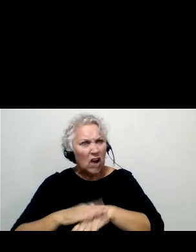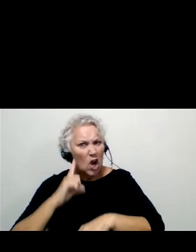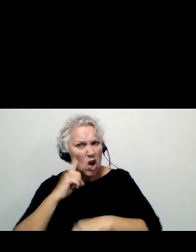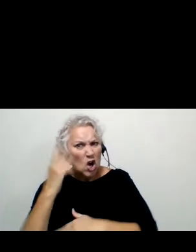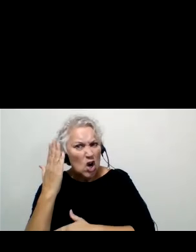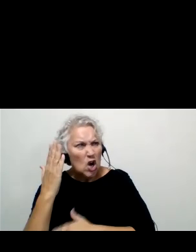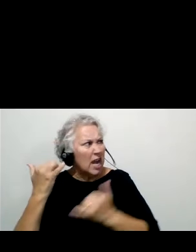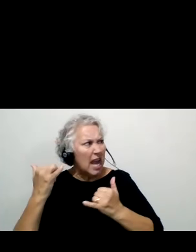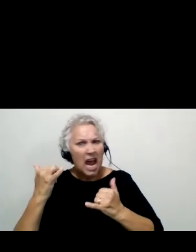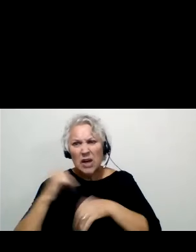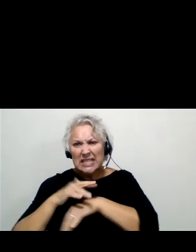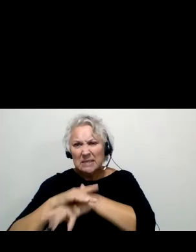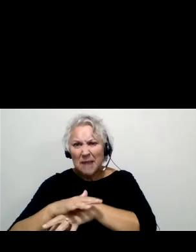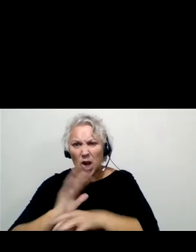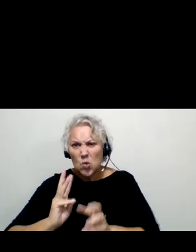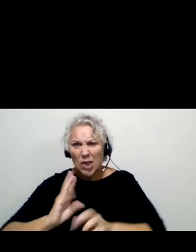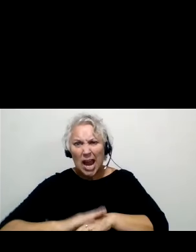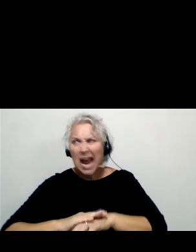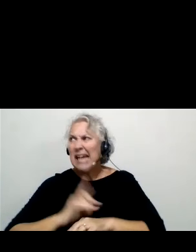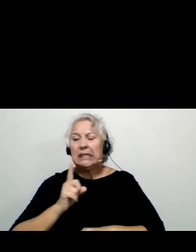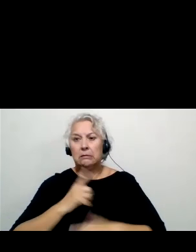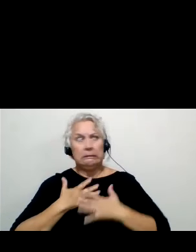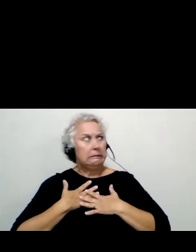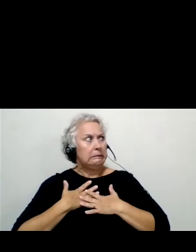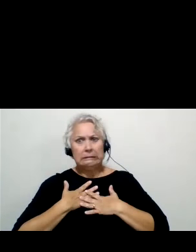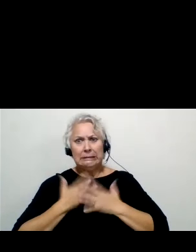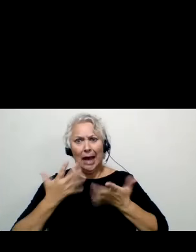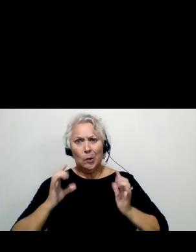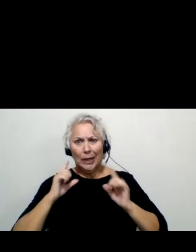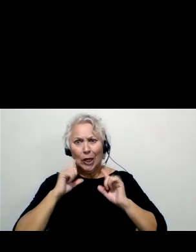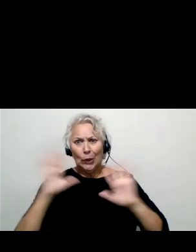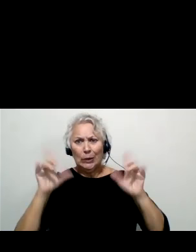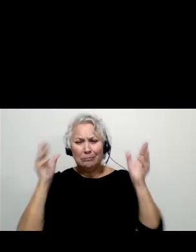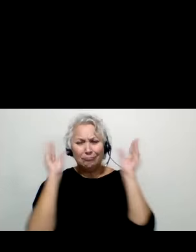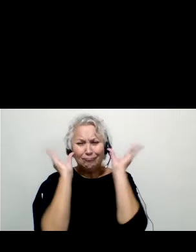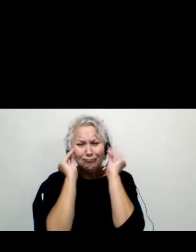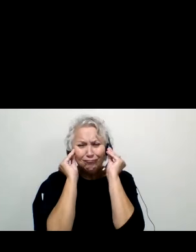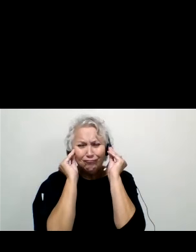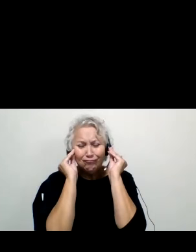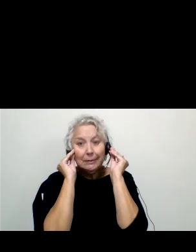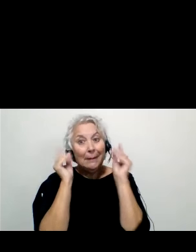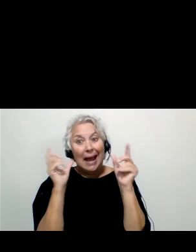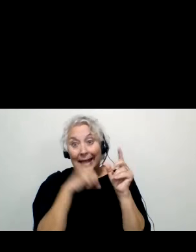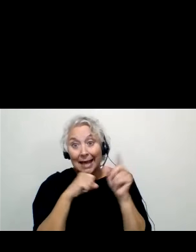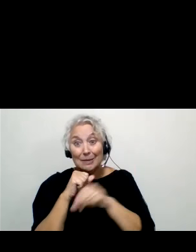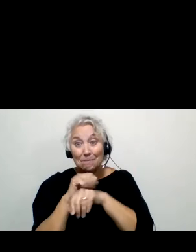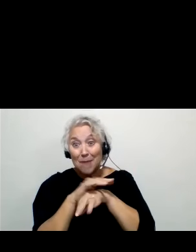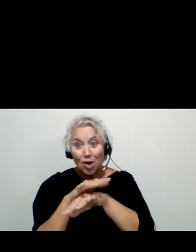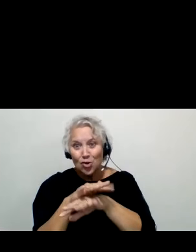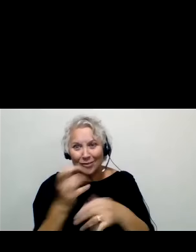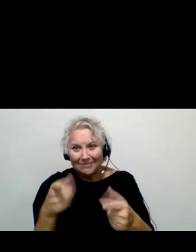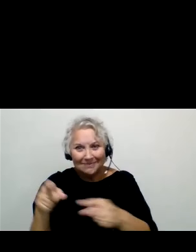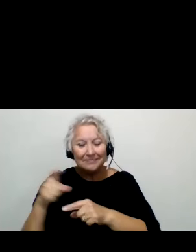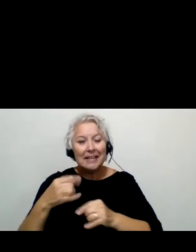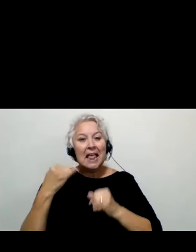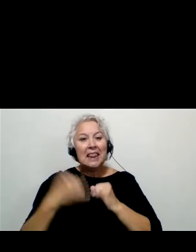that now it's spider weather. And, I thought, I didn't mean to hear that this morning, but I guess spiders are coming out. And then finally, the